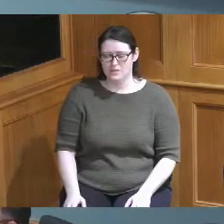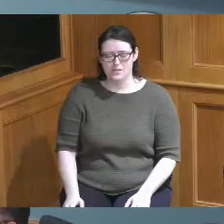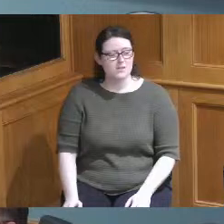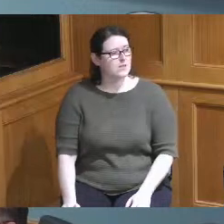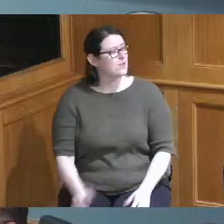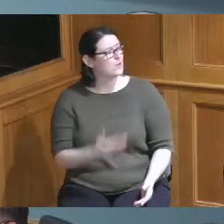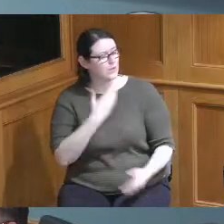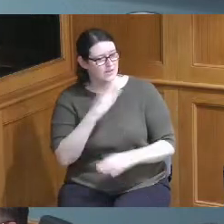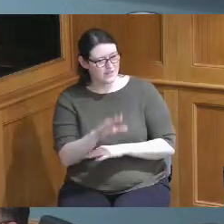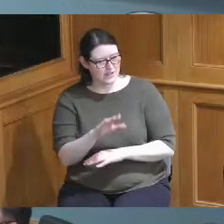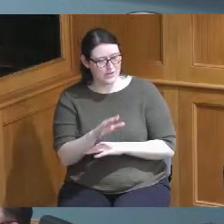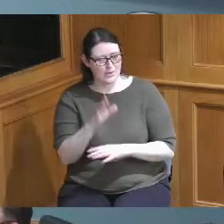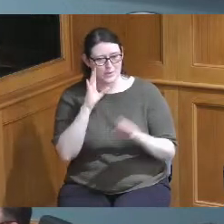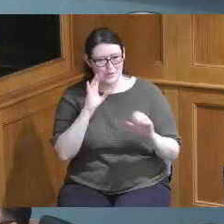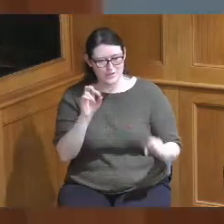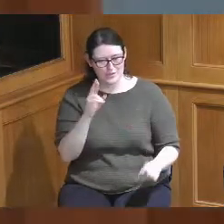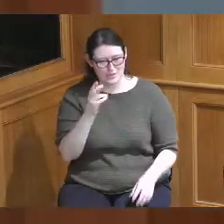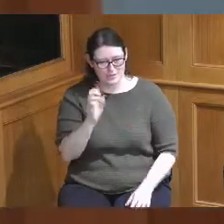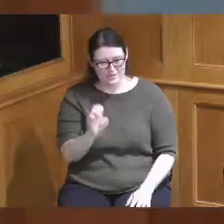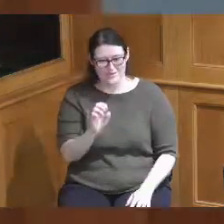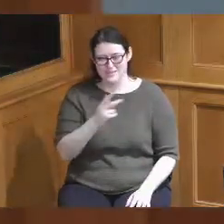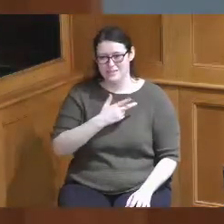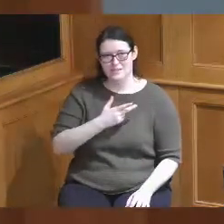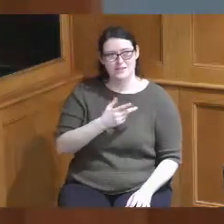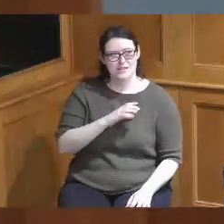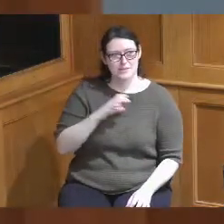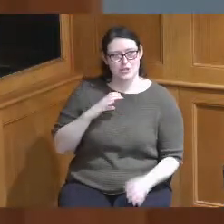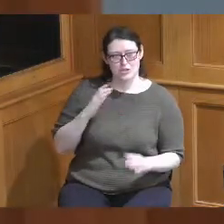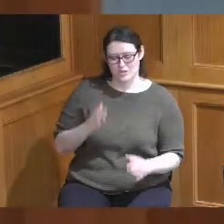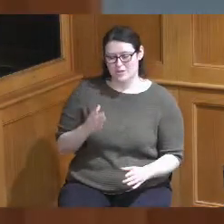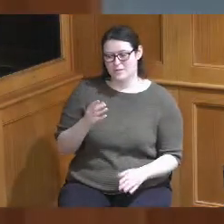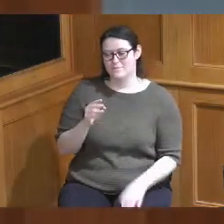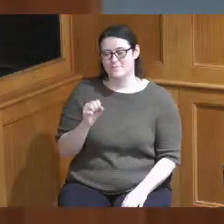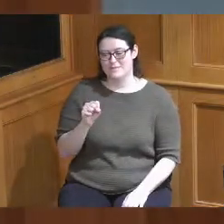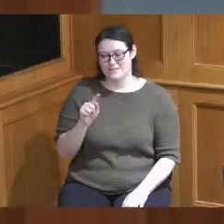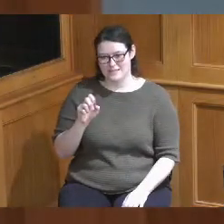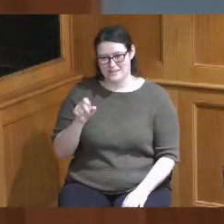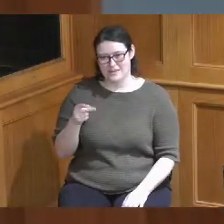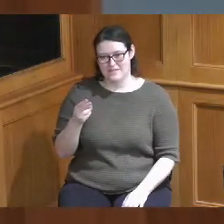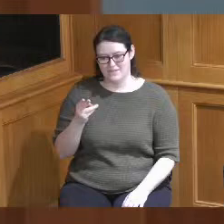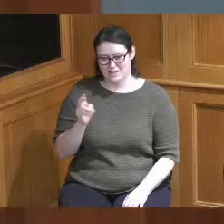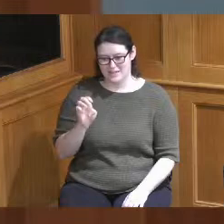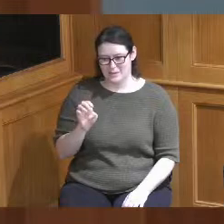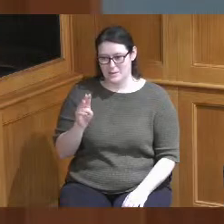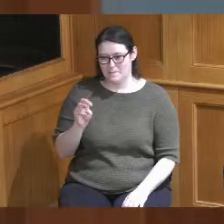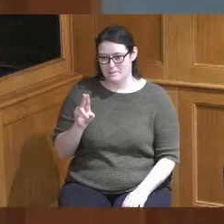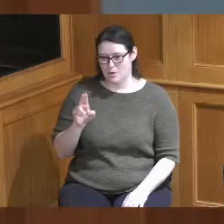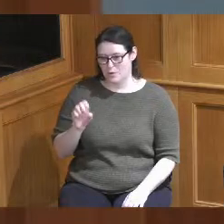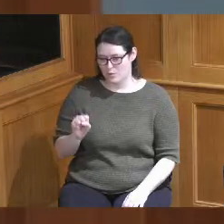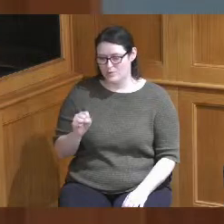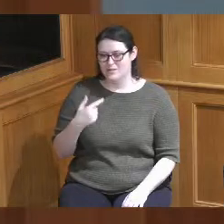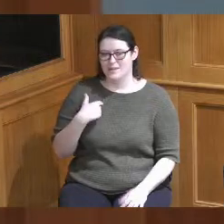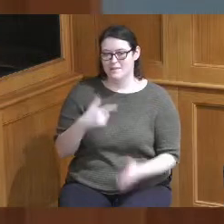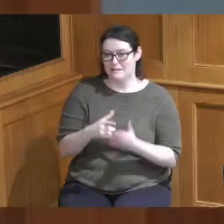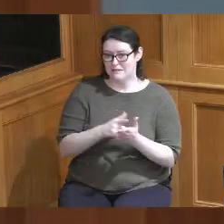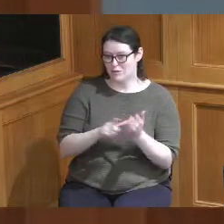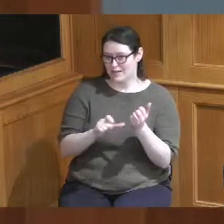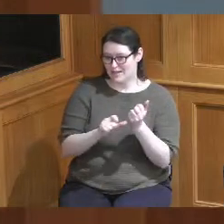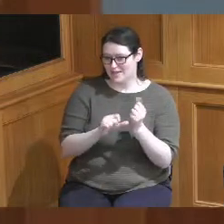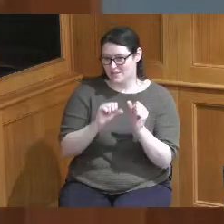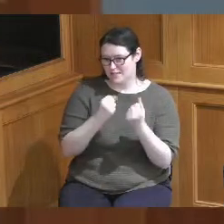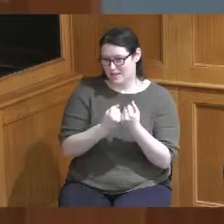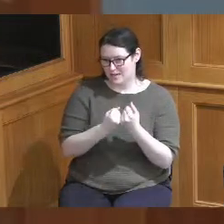Good afternoon, President Reese, commissioners. I am Stephanie Mose, attorney with Legal Aid Society of Southwest Ohio. And